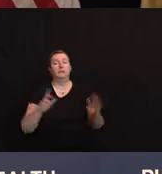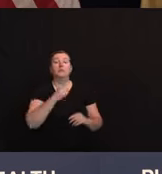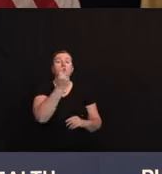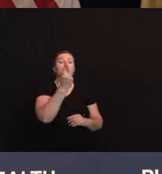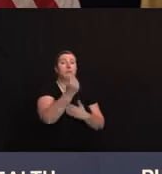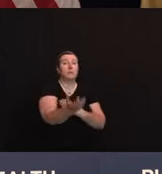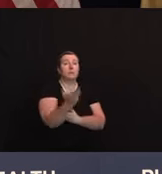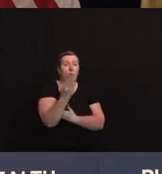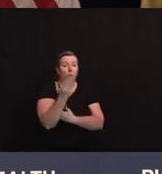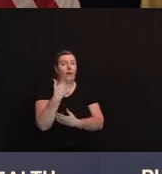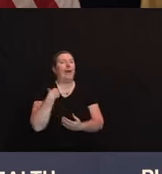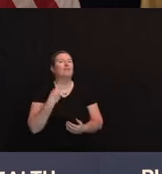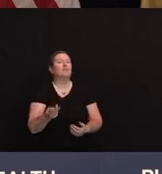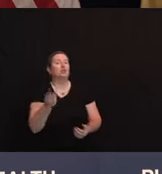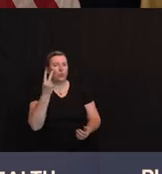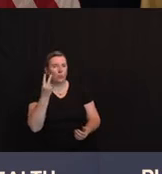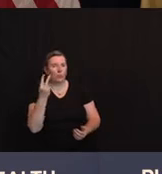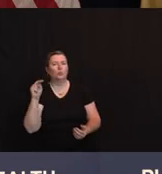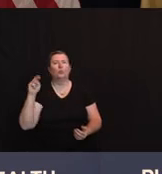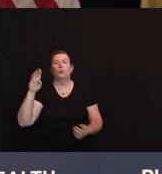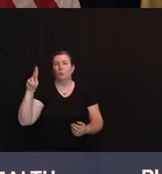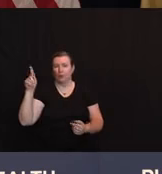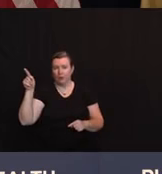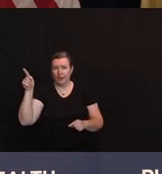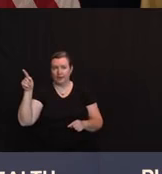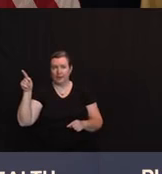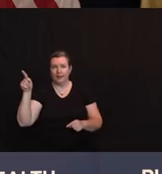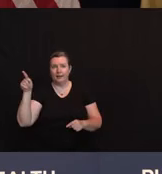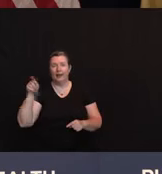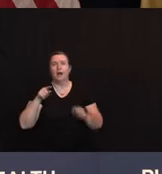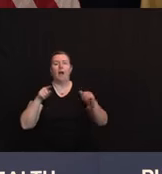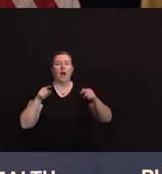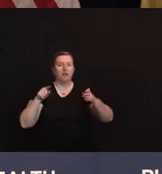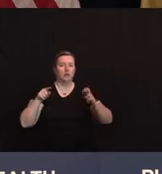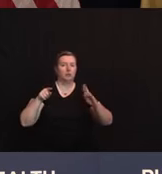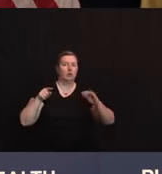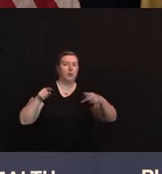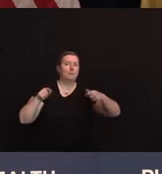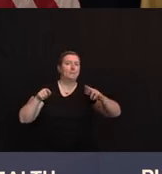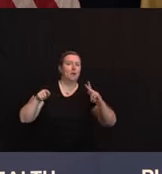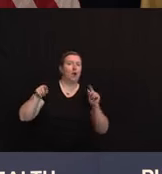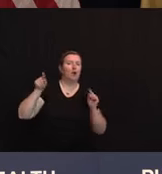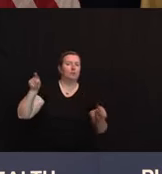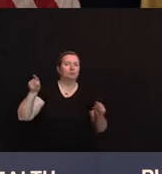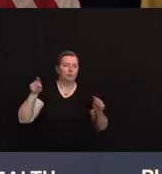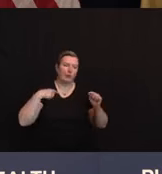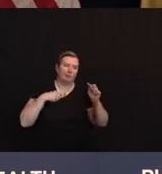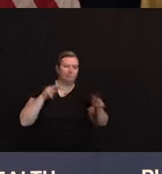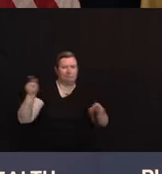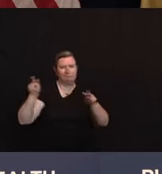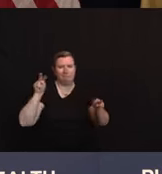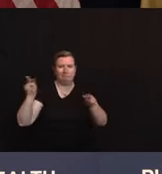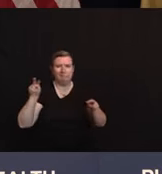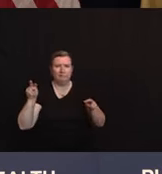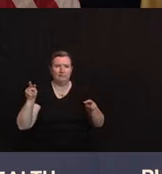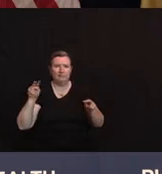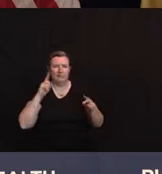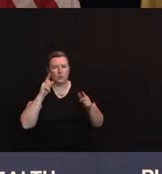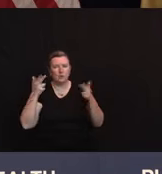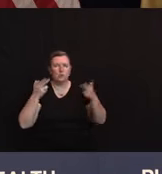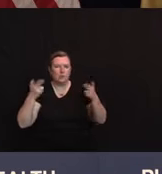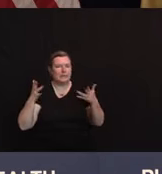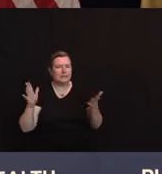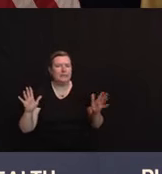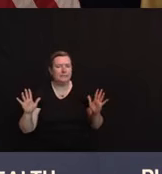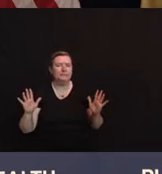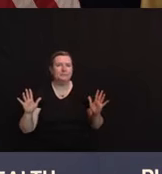and Asbury Park. And again, it's just a daily monitoring and daily plans to make sure that we